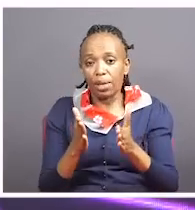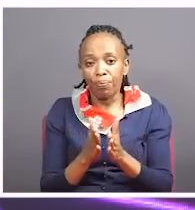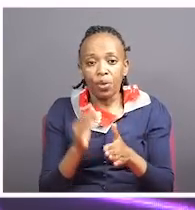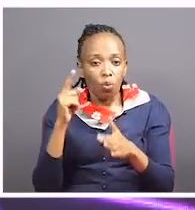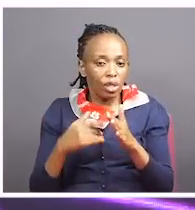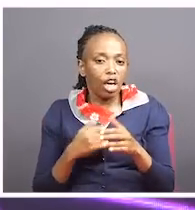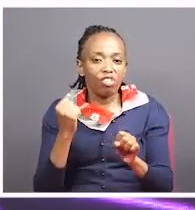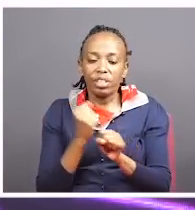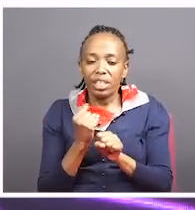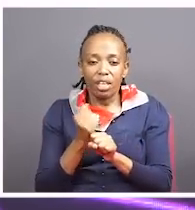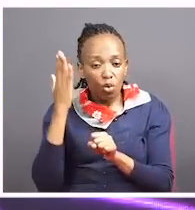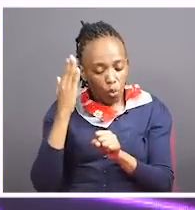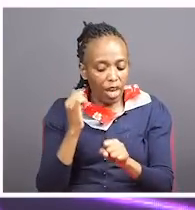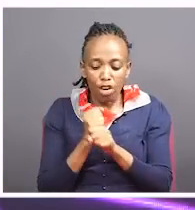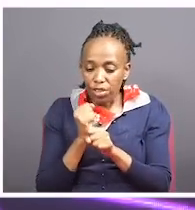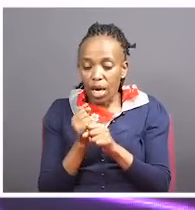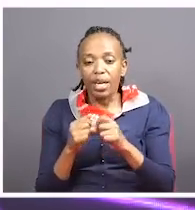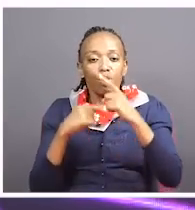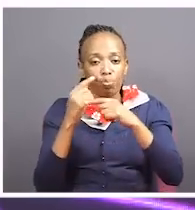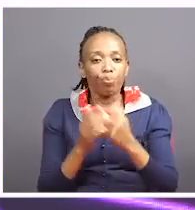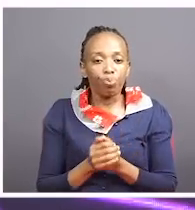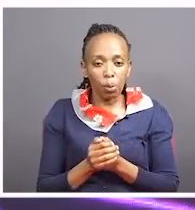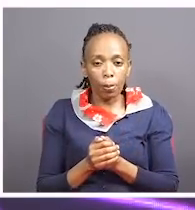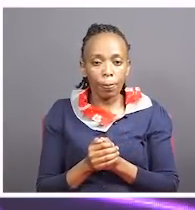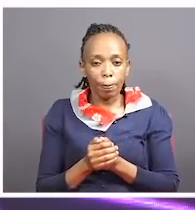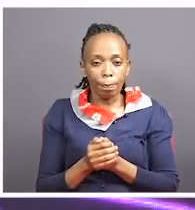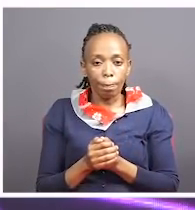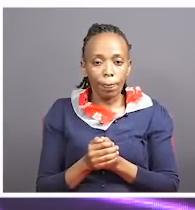professor what you have done, why you have done it, and so on.